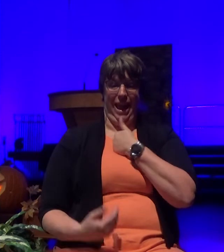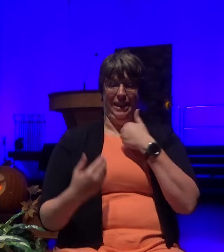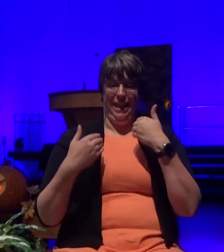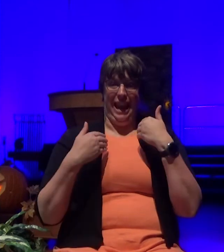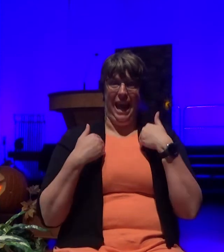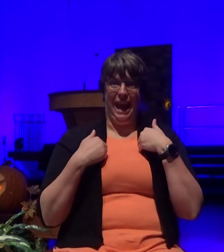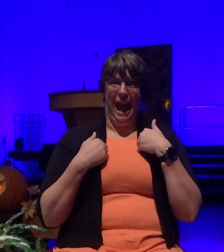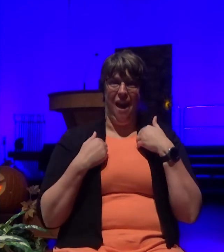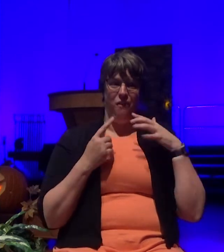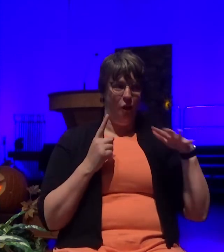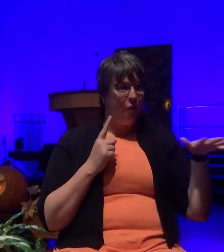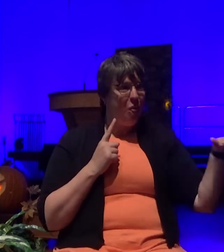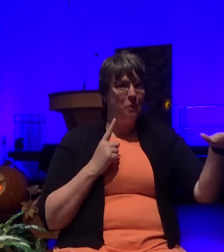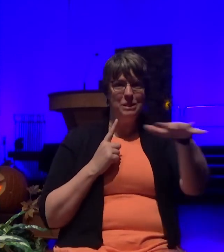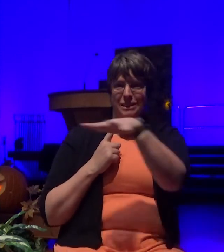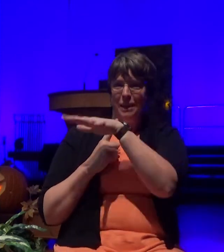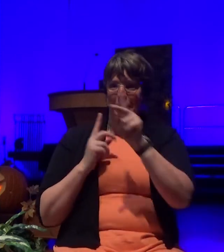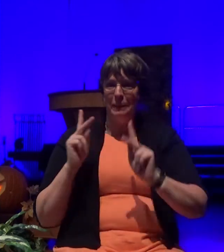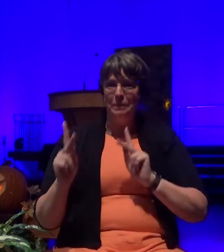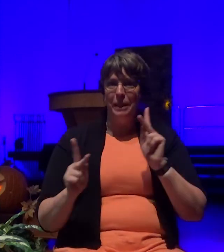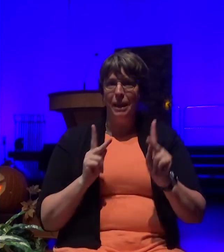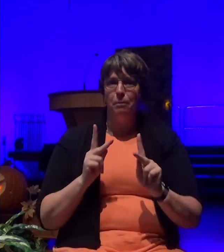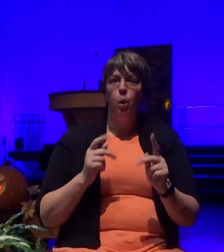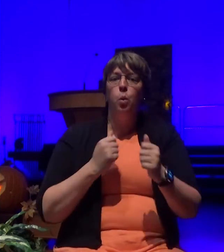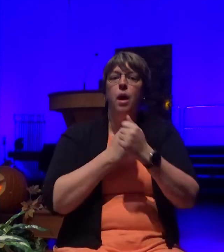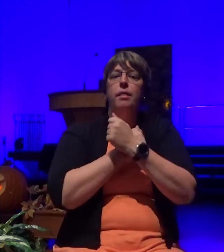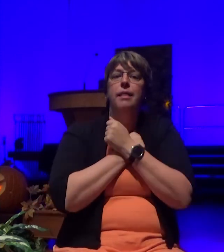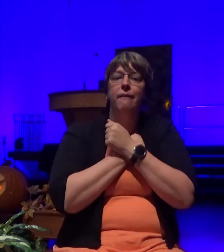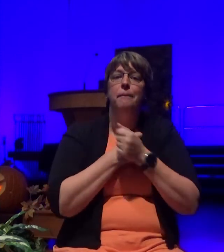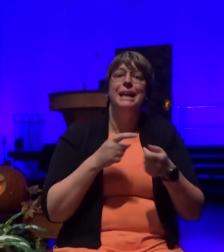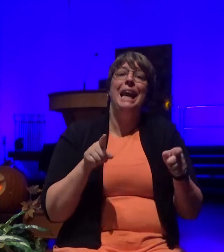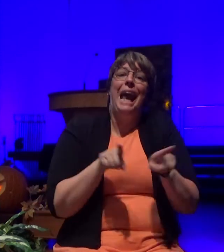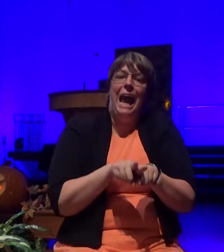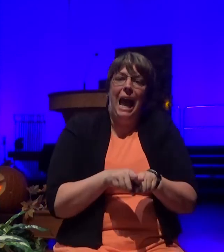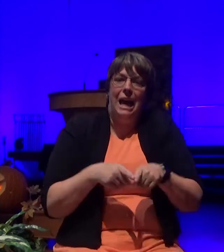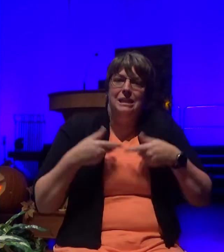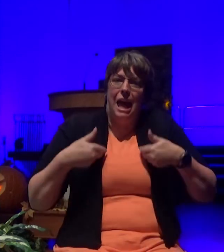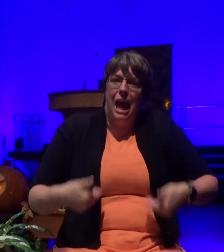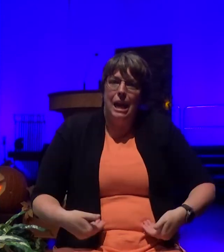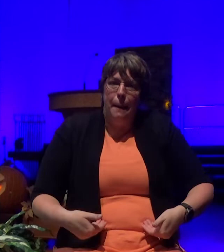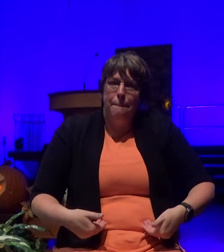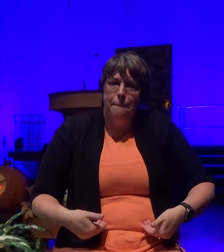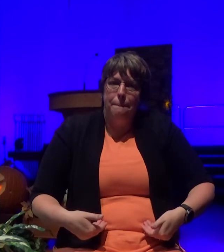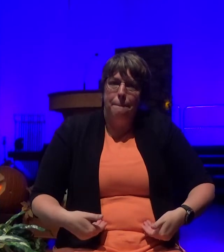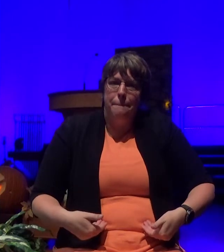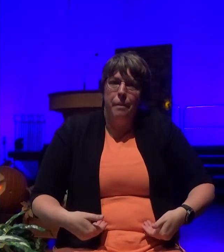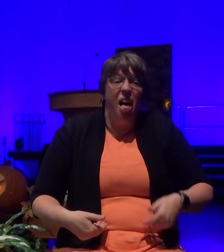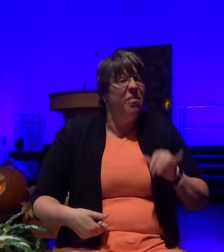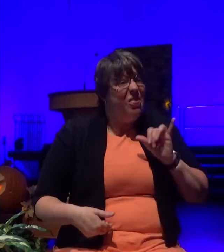me who love me as I am. Isn't that what we yearn for?